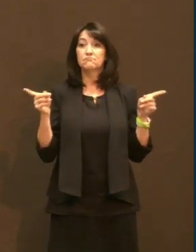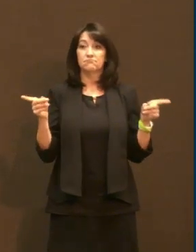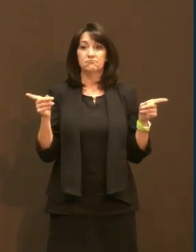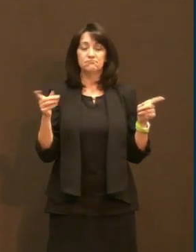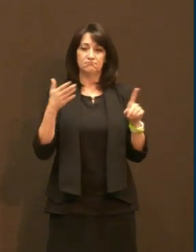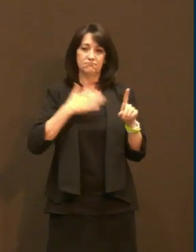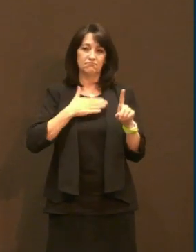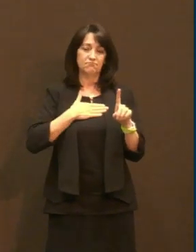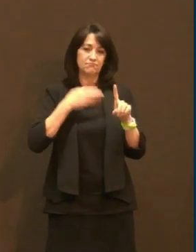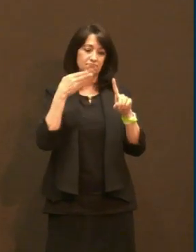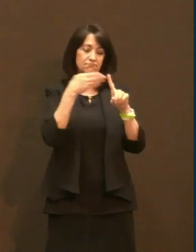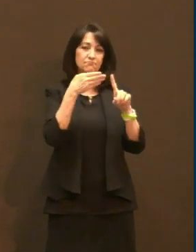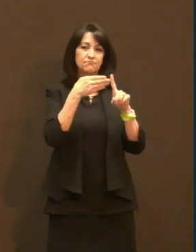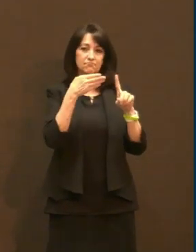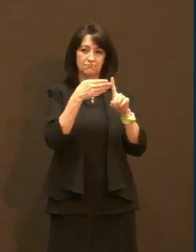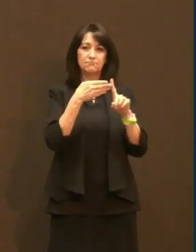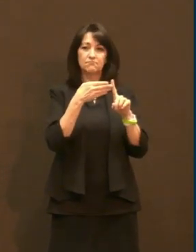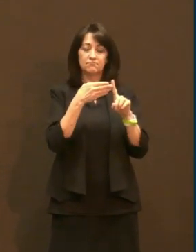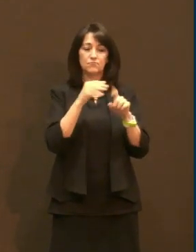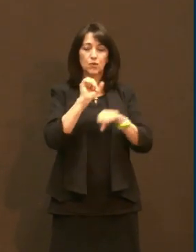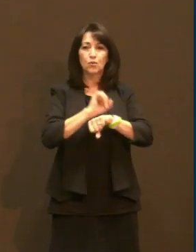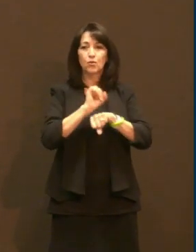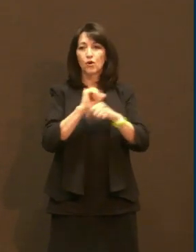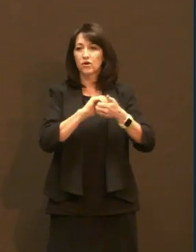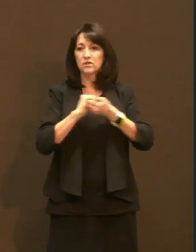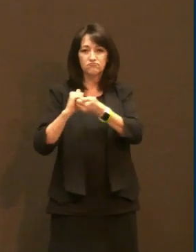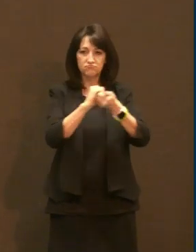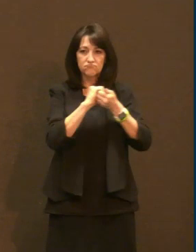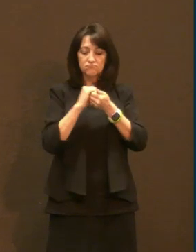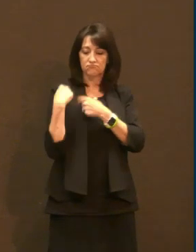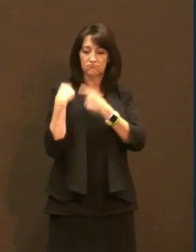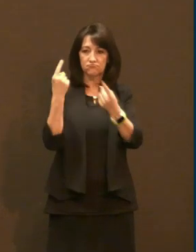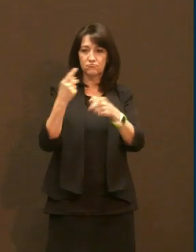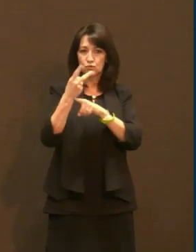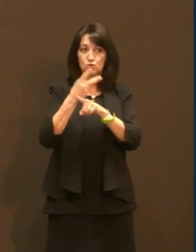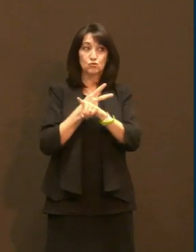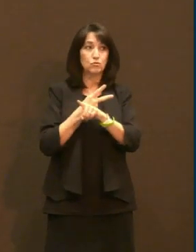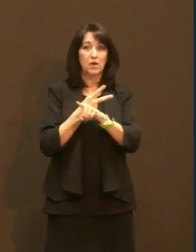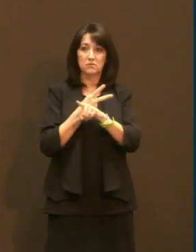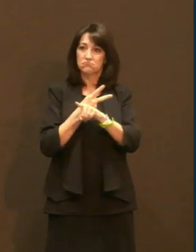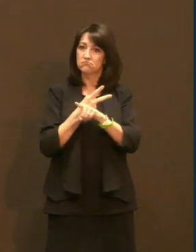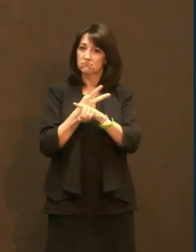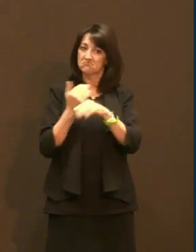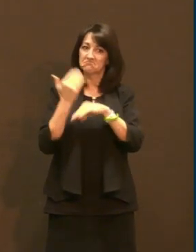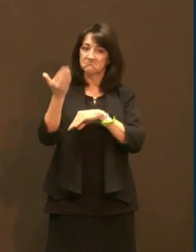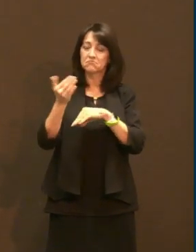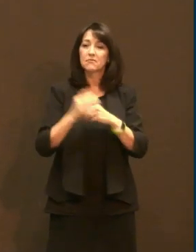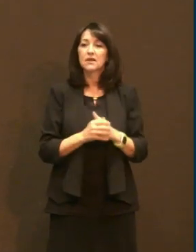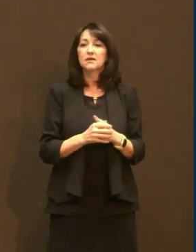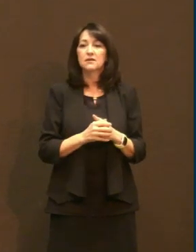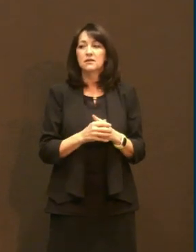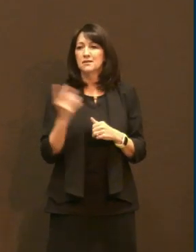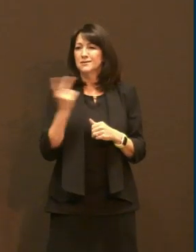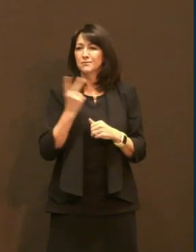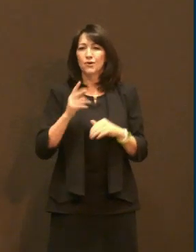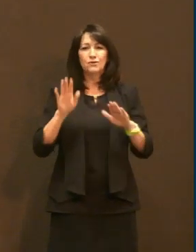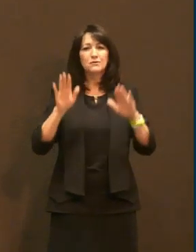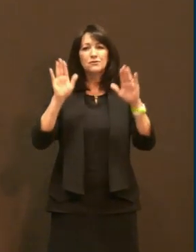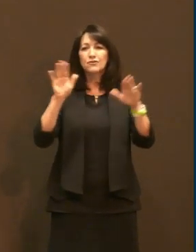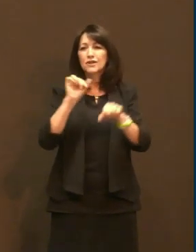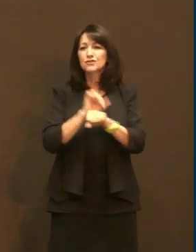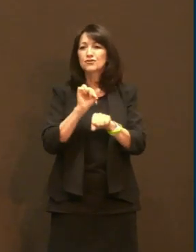our response to COVID-19 over the last 2 months and beyond, doing a tremendous job along with their